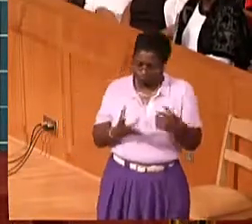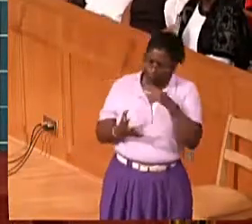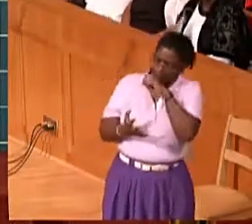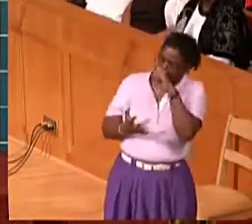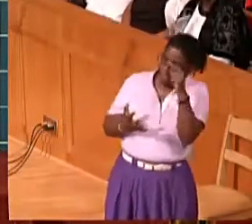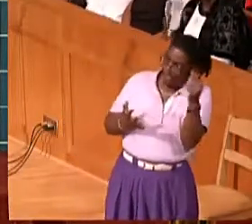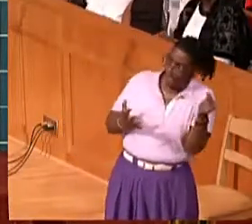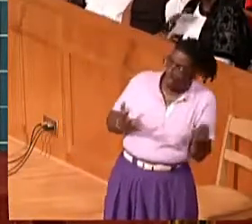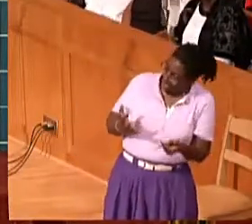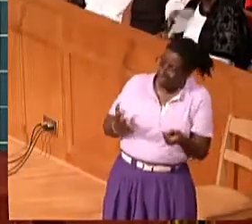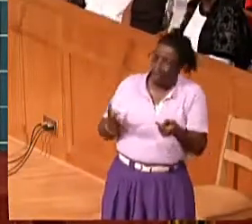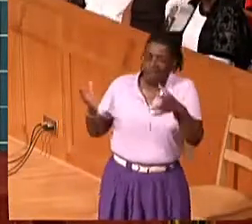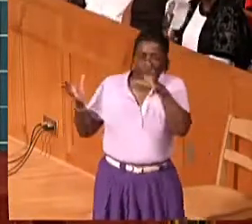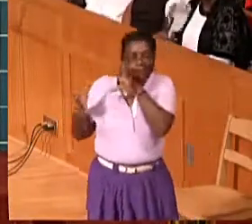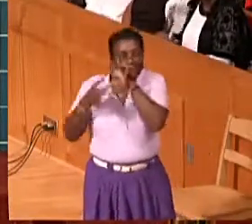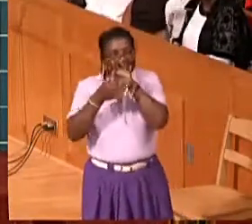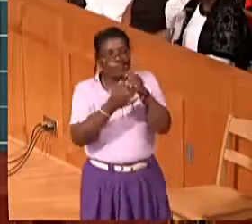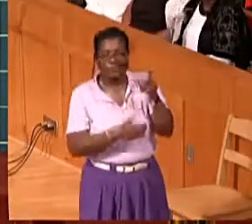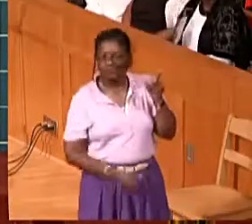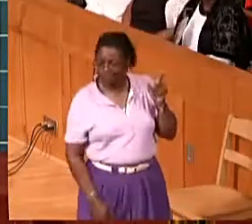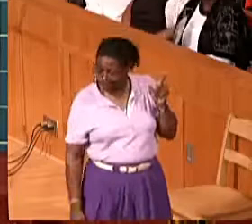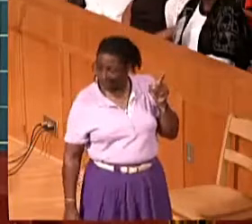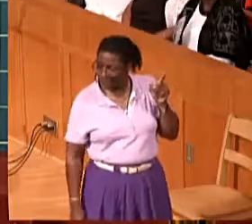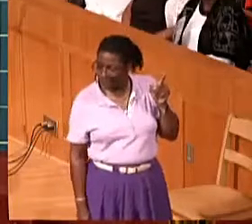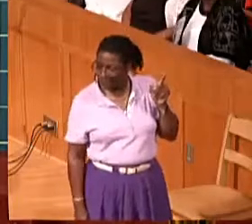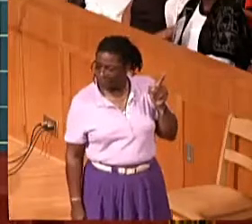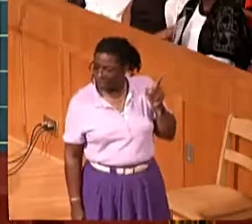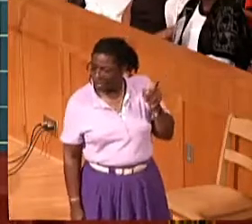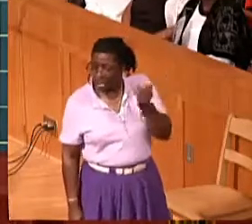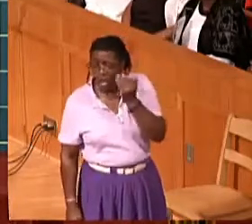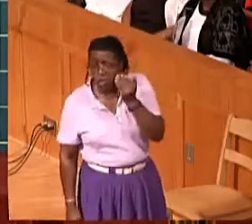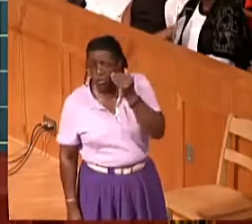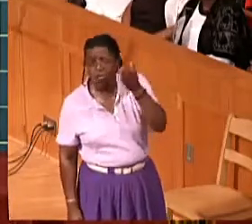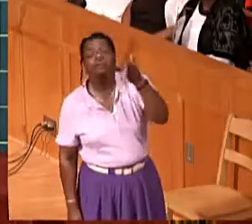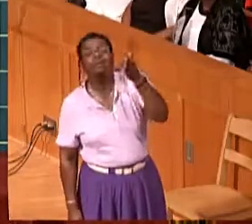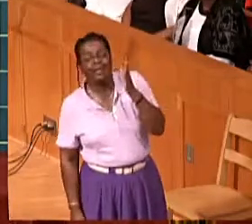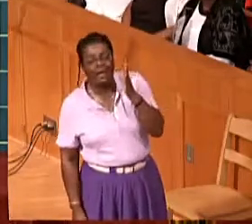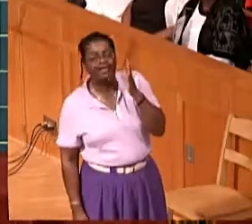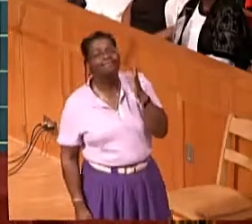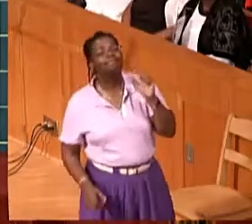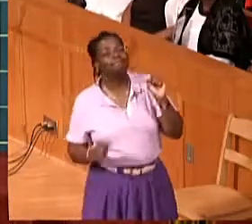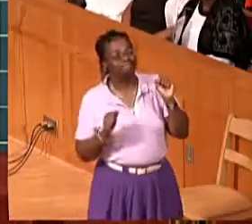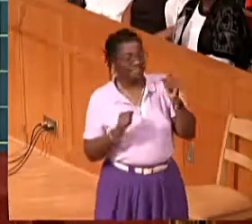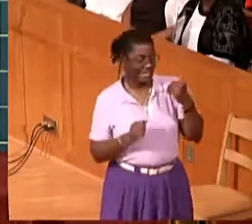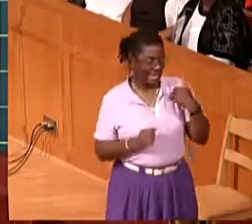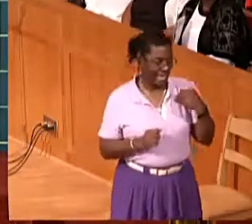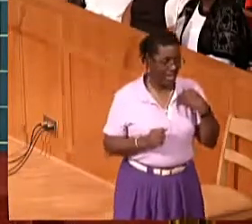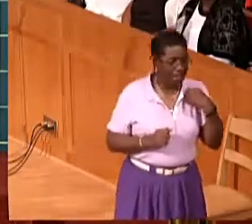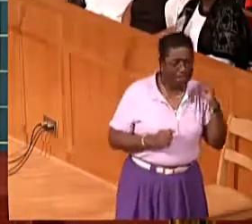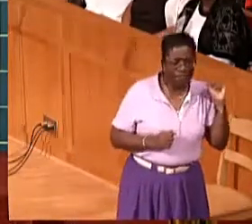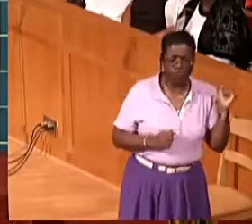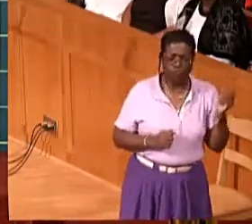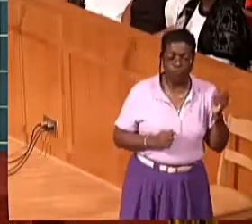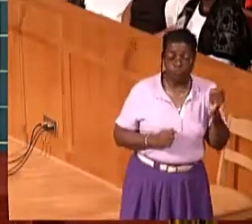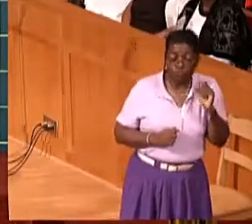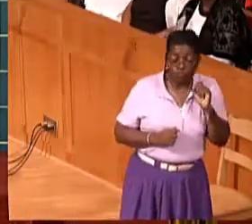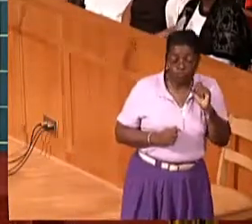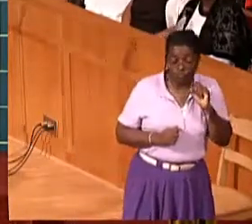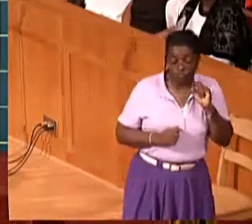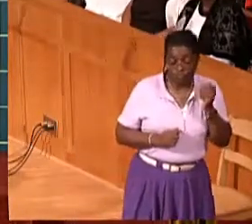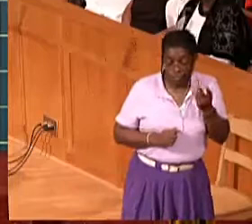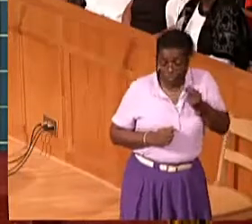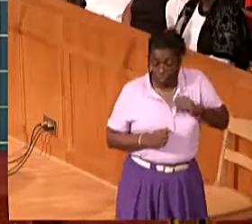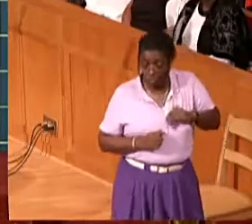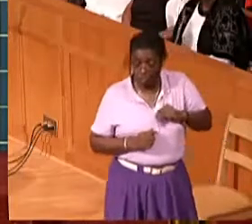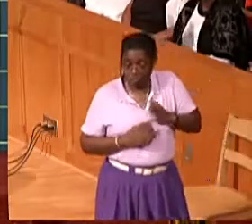therein. And I've discovered that God, no matter what you have, God has his own circulation process. Yes,